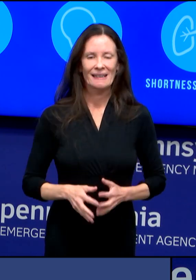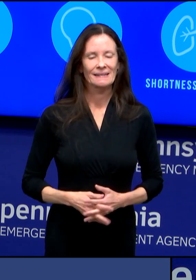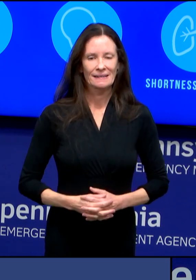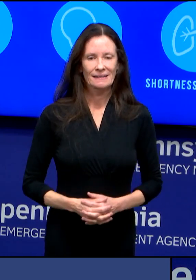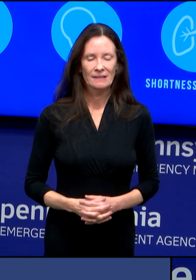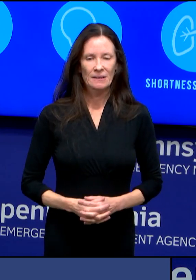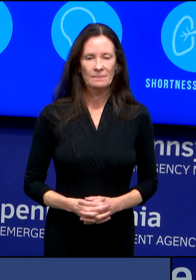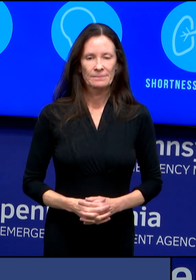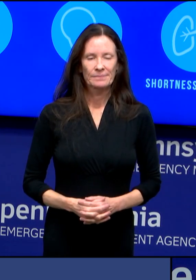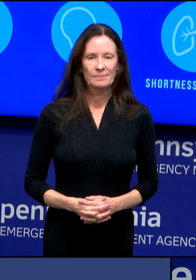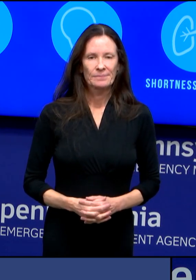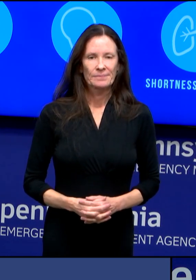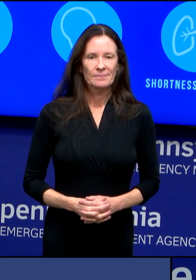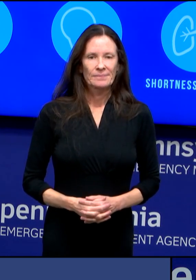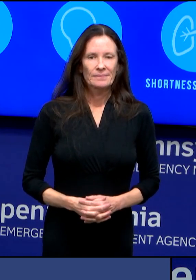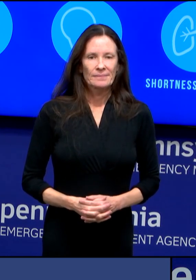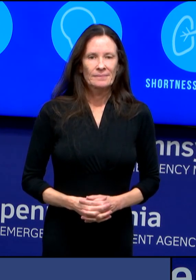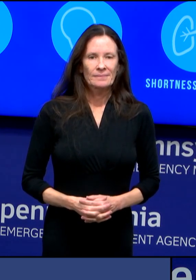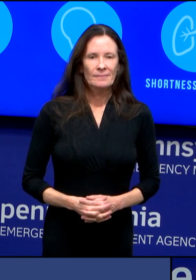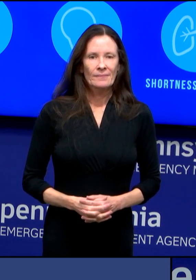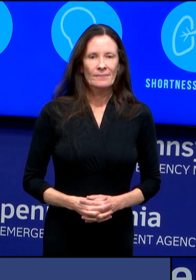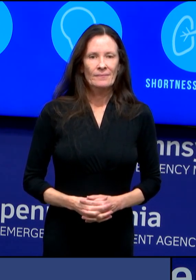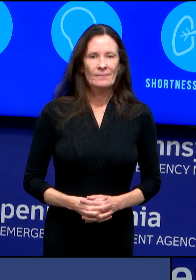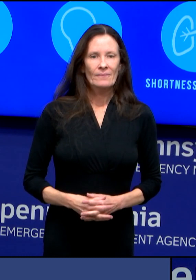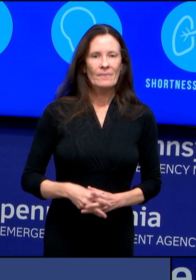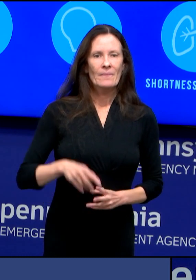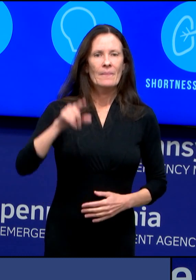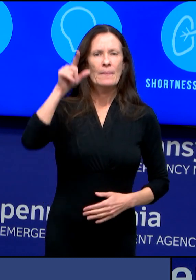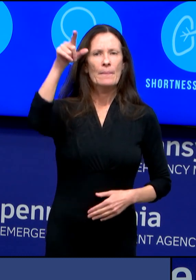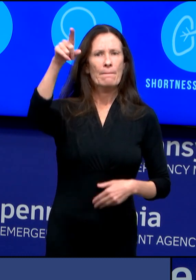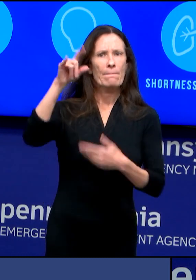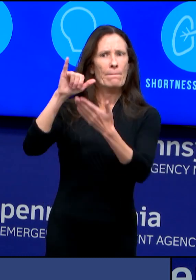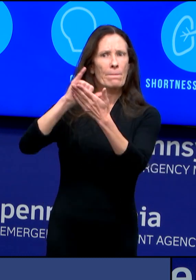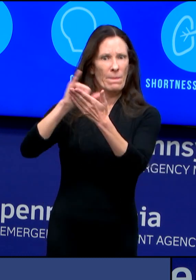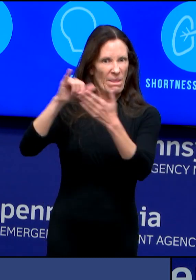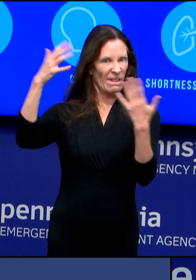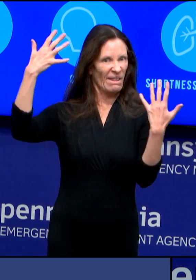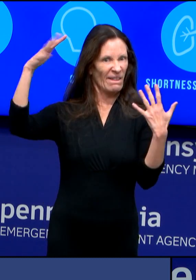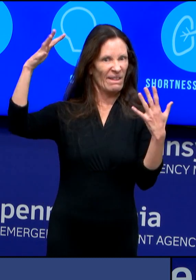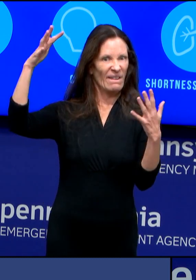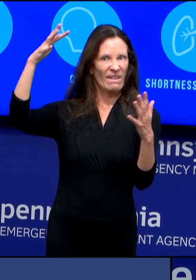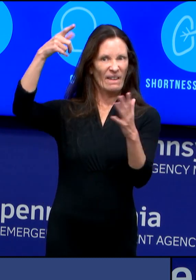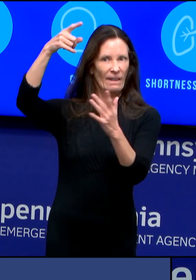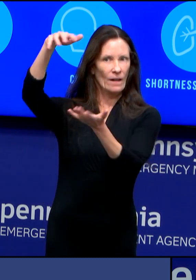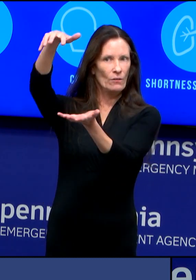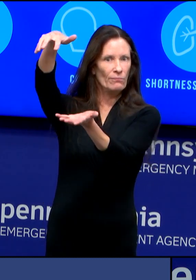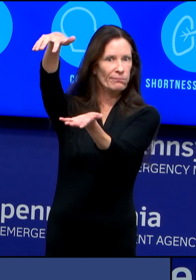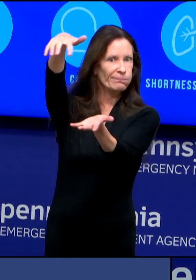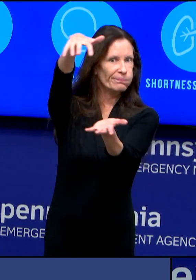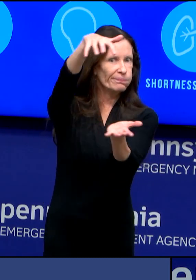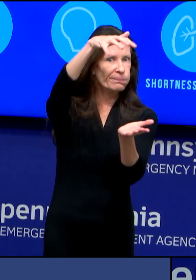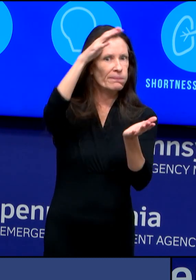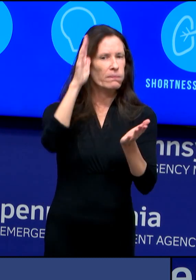by 50%. PA's case numbers are not in the level of New York, which may be a function of